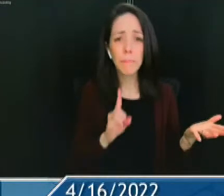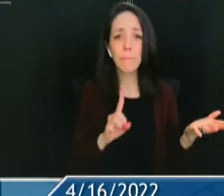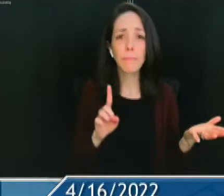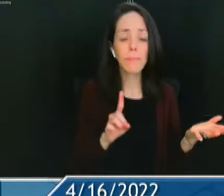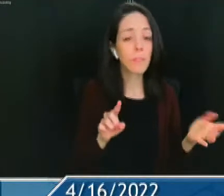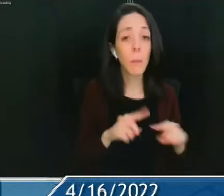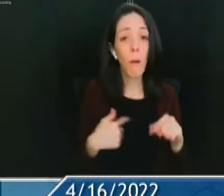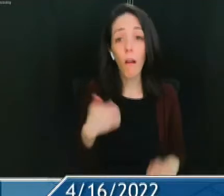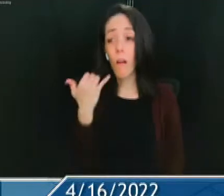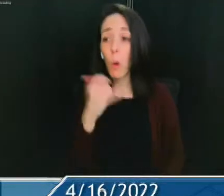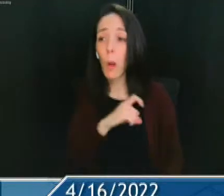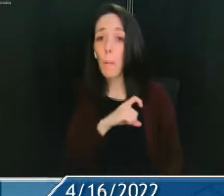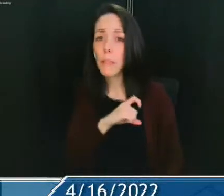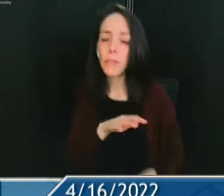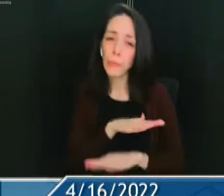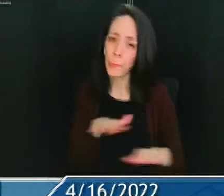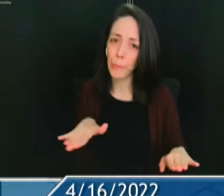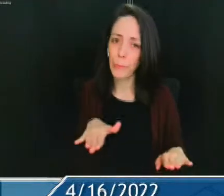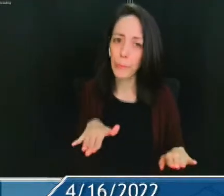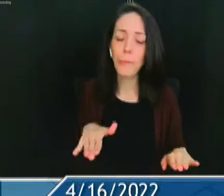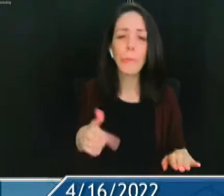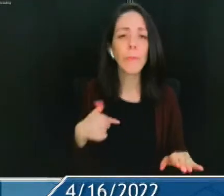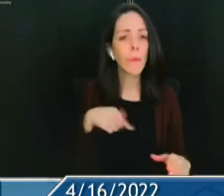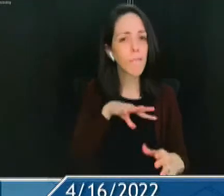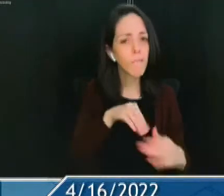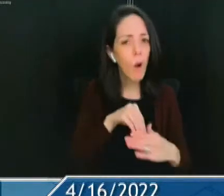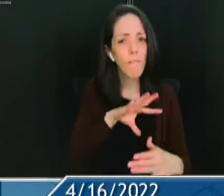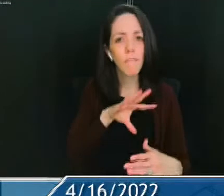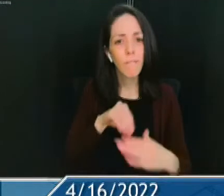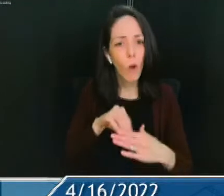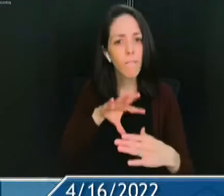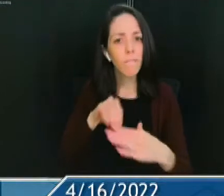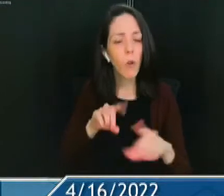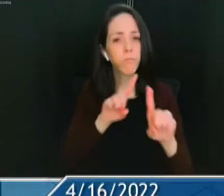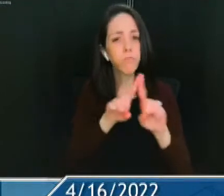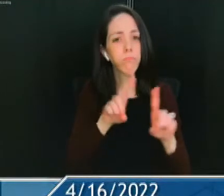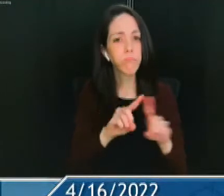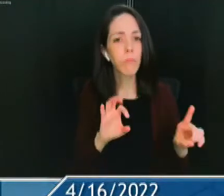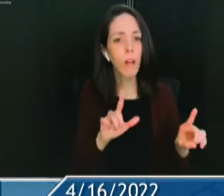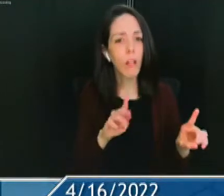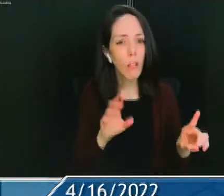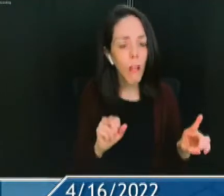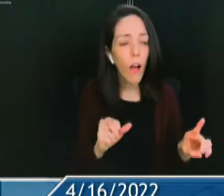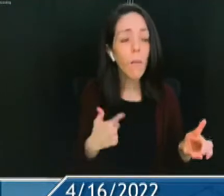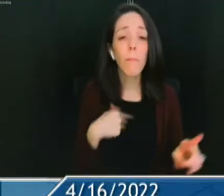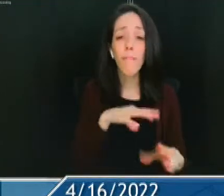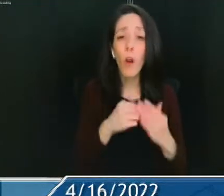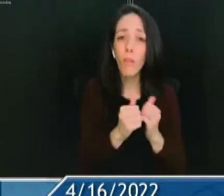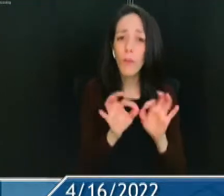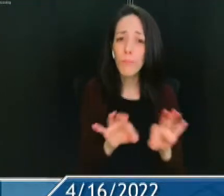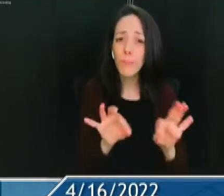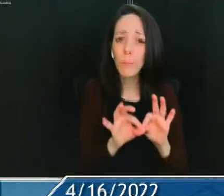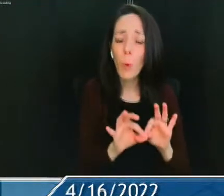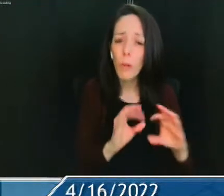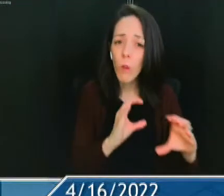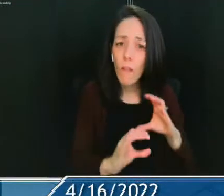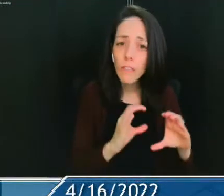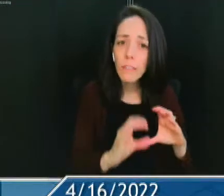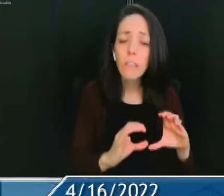of the Portland Borough Rotary Club, its Social Justice Committee, and a participant in the racial justice conversations of the Lake Oswego Rotary